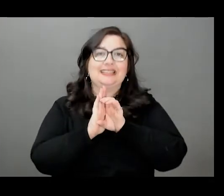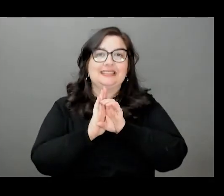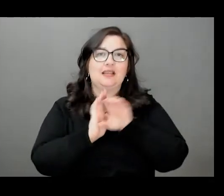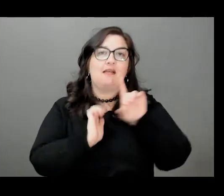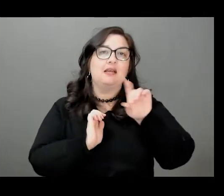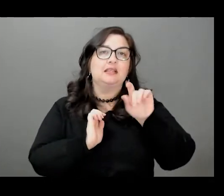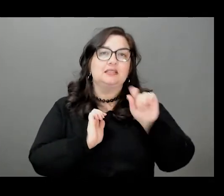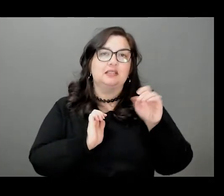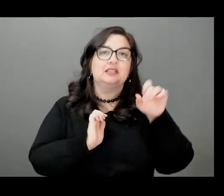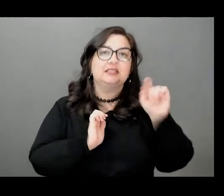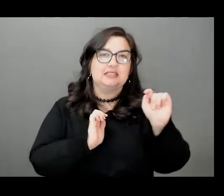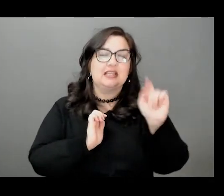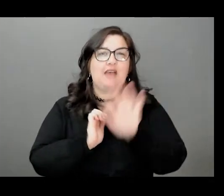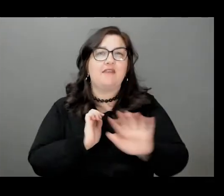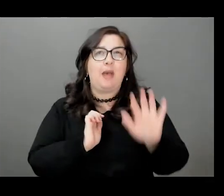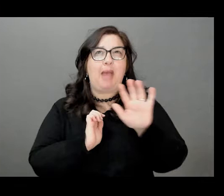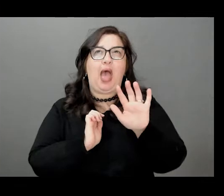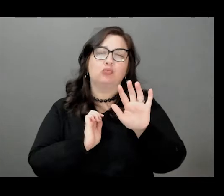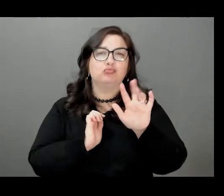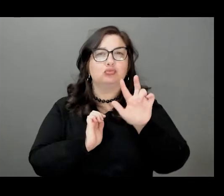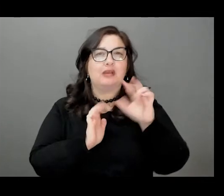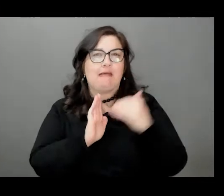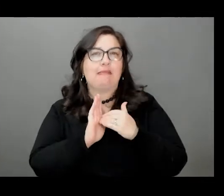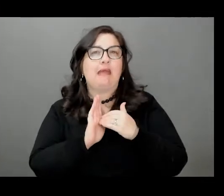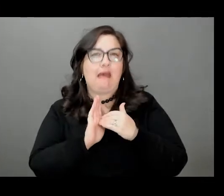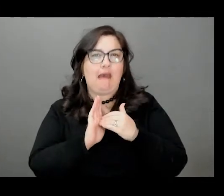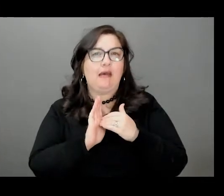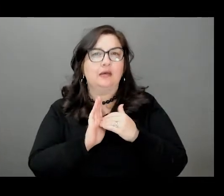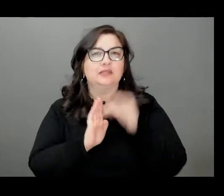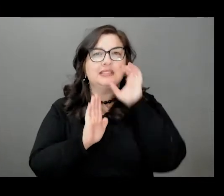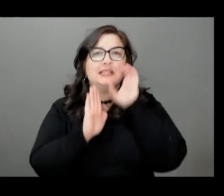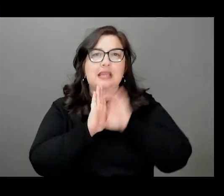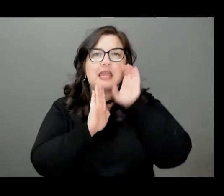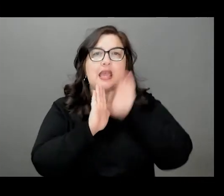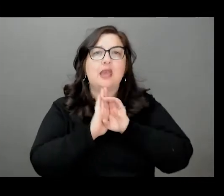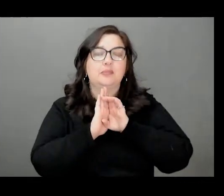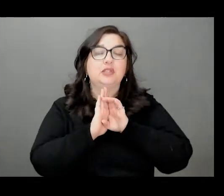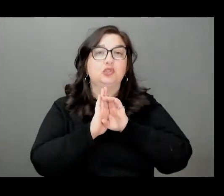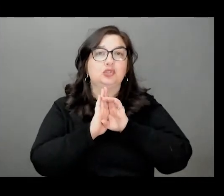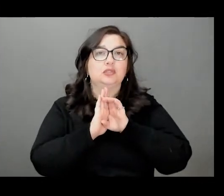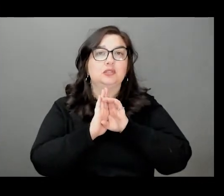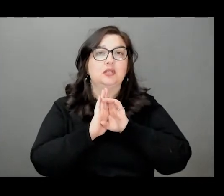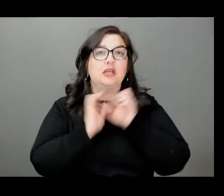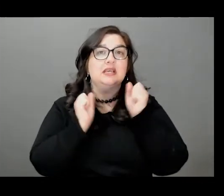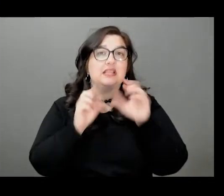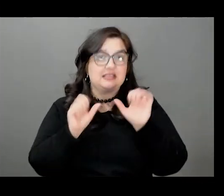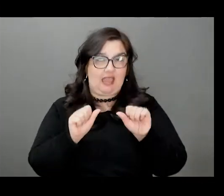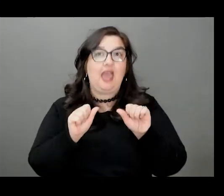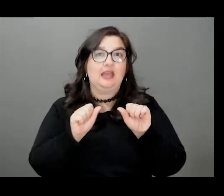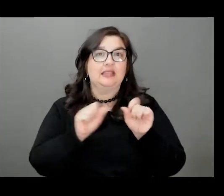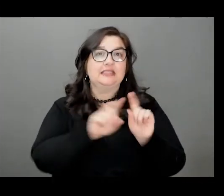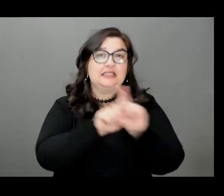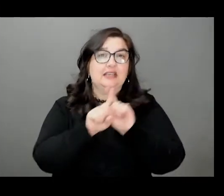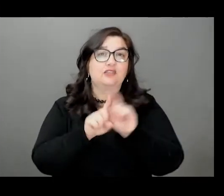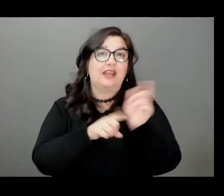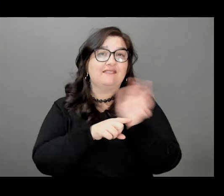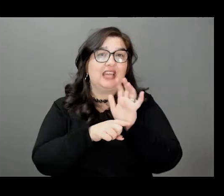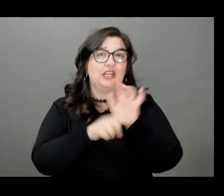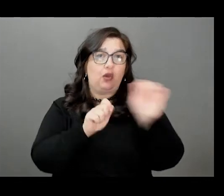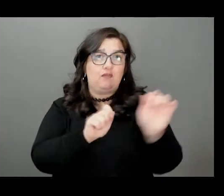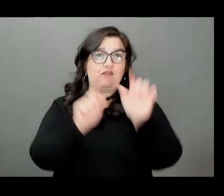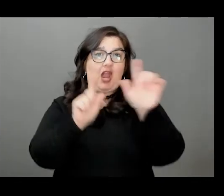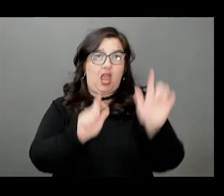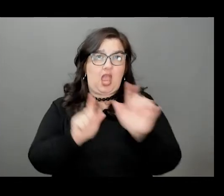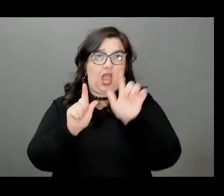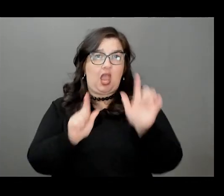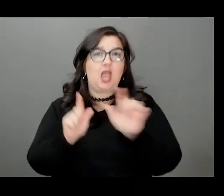CBCL street scene images dataset. It has around 3K plus images. For the purpose of this demo, we